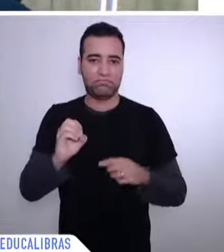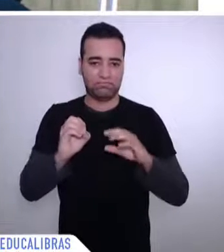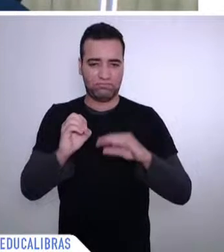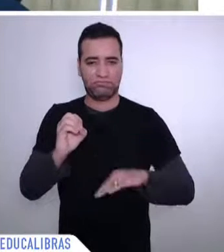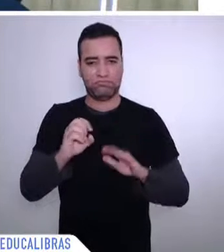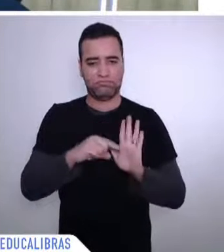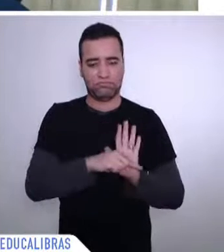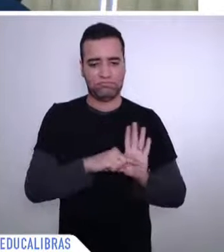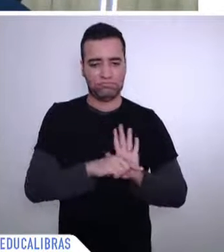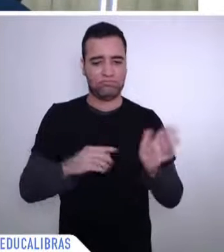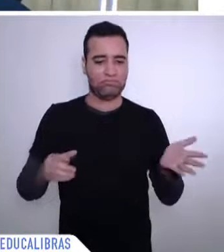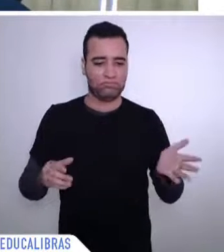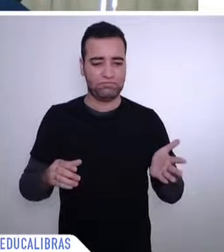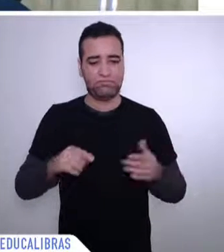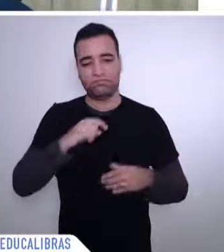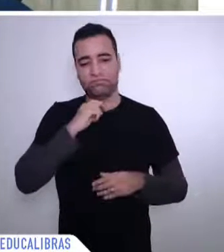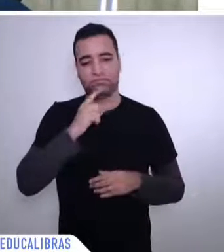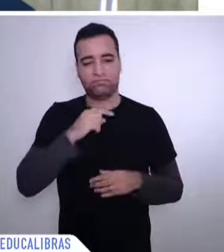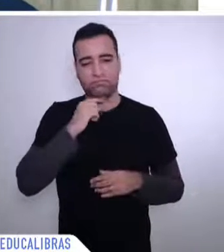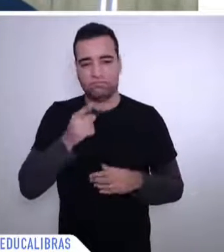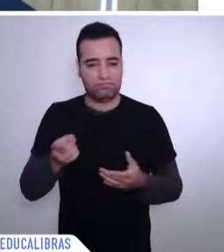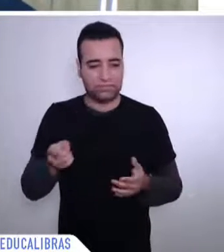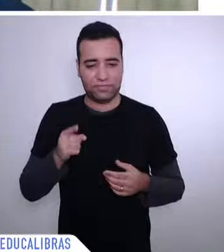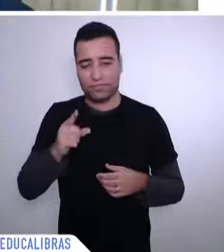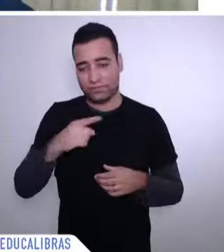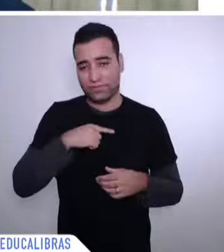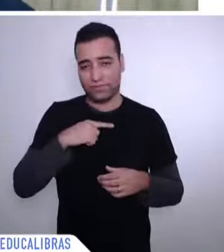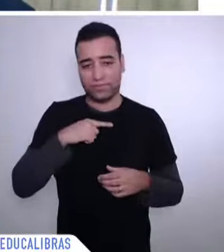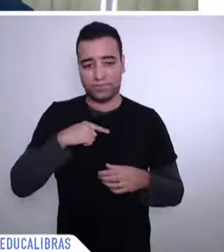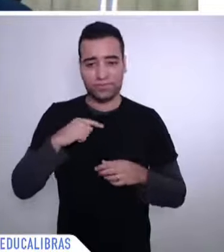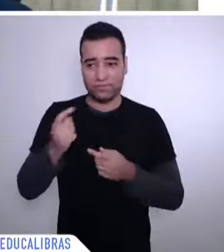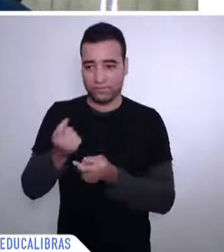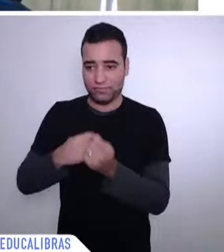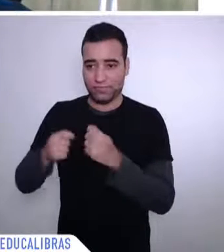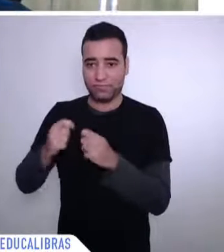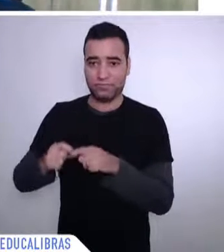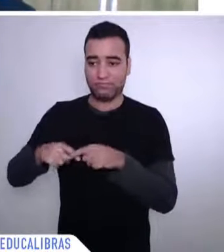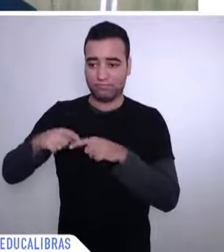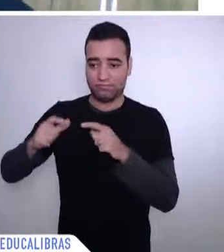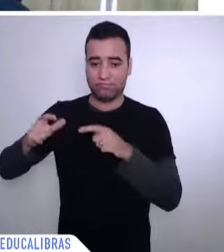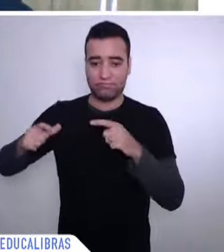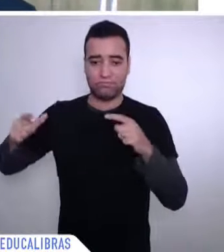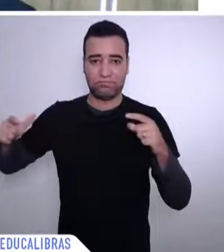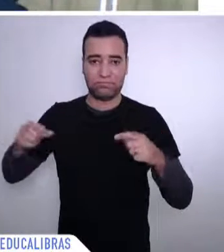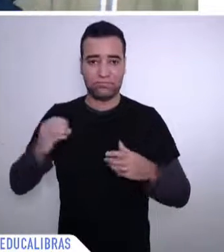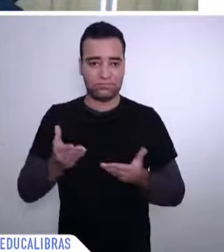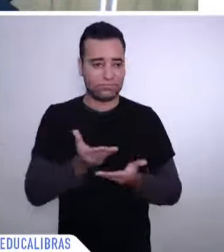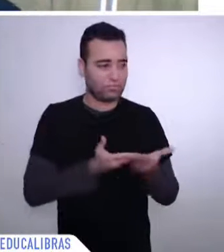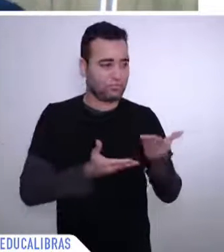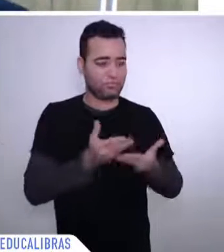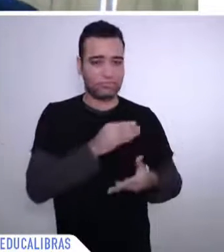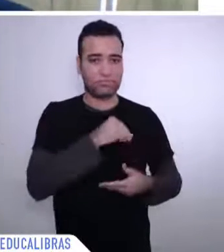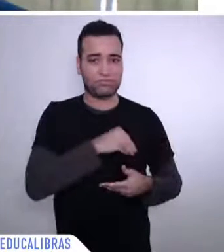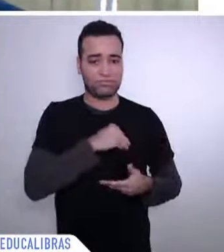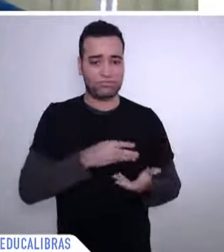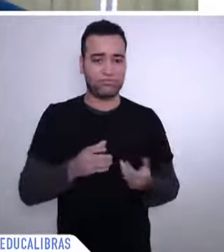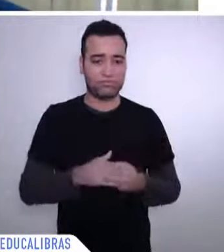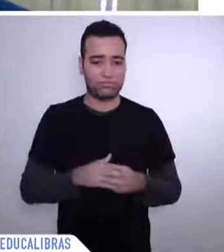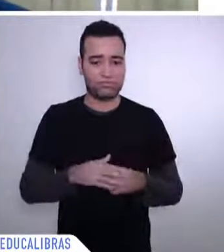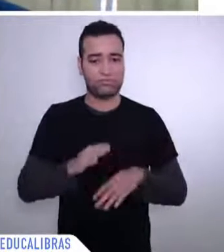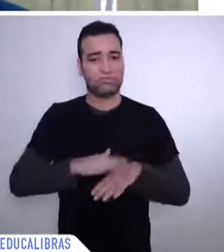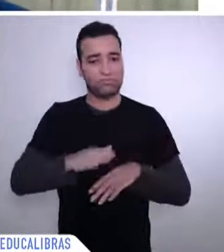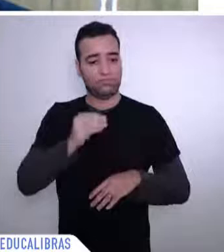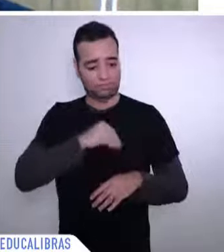use having a zero inflation and you don't have any people working. There's no use having an